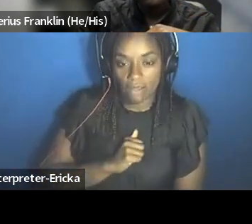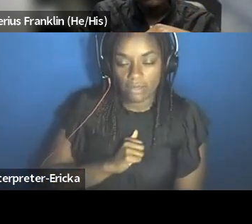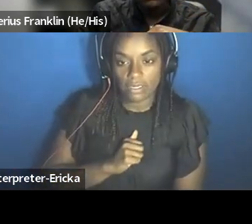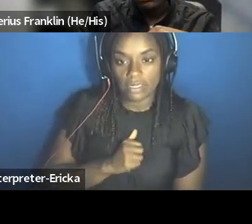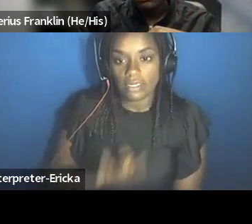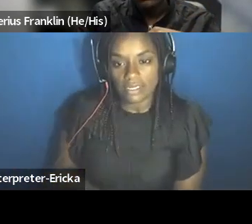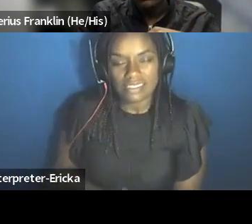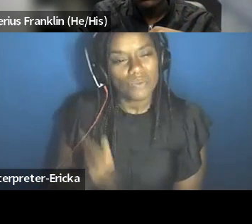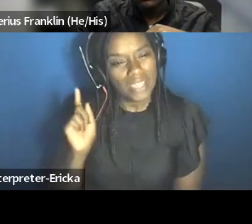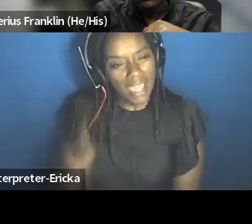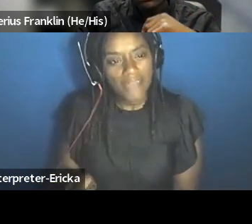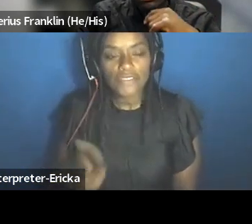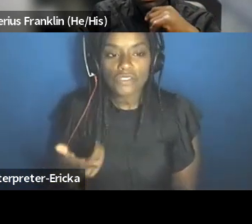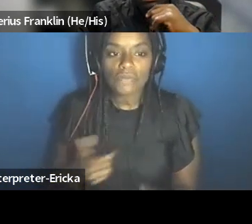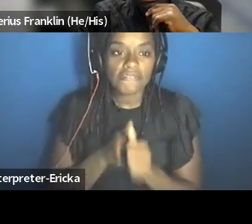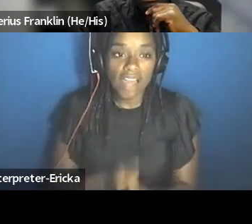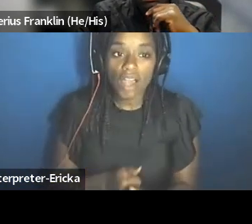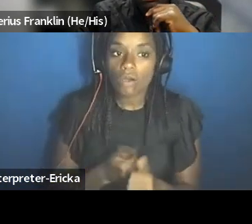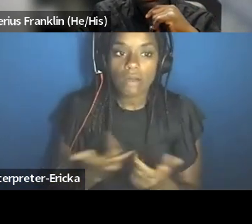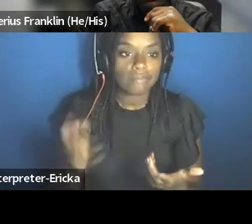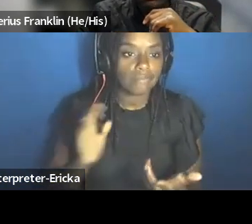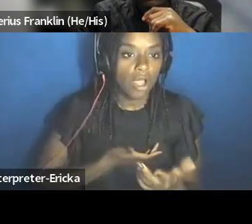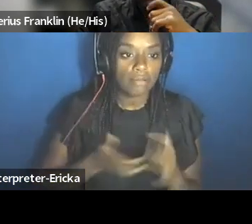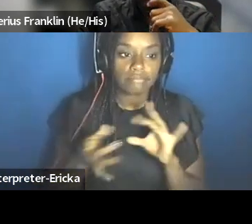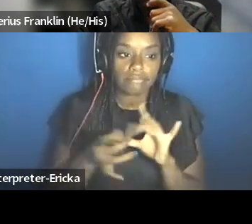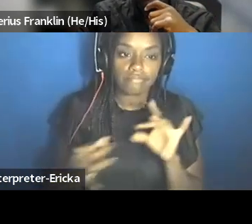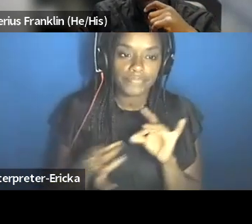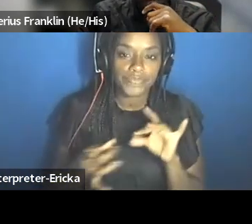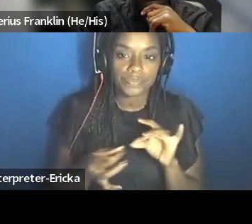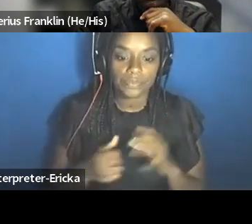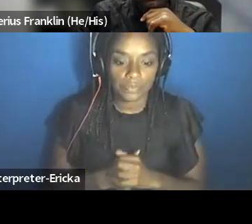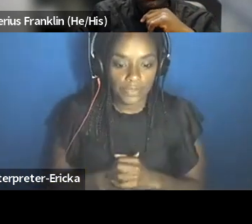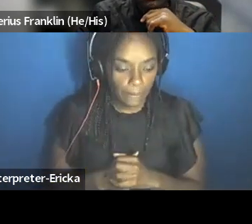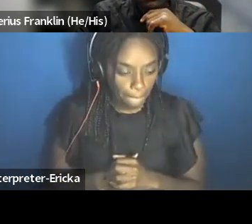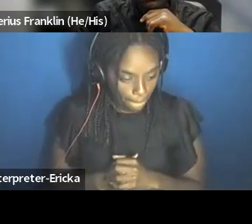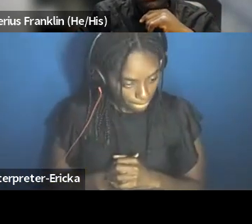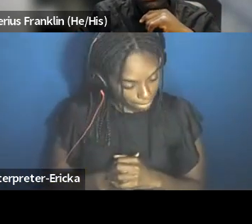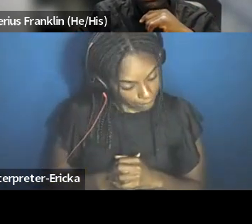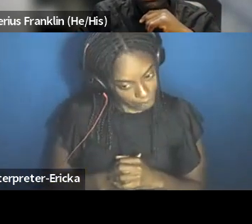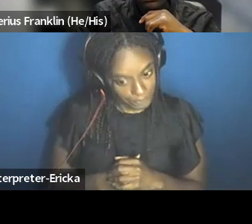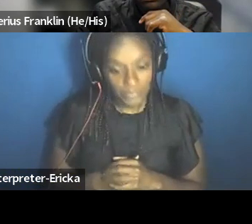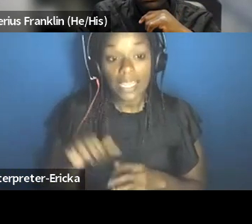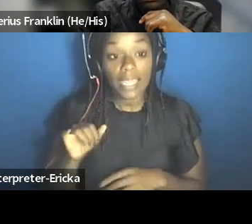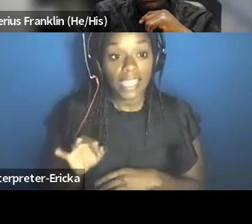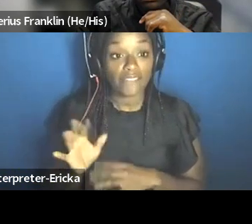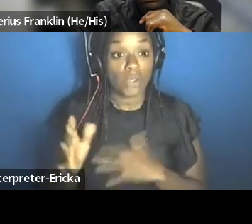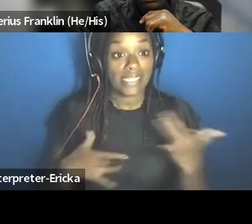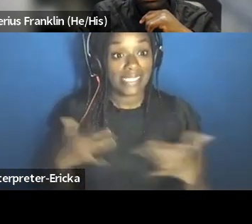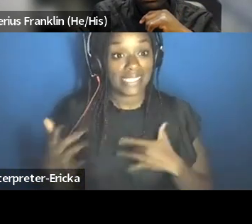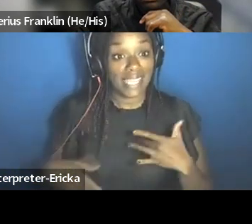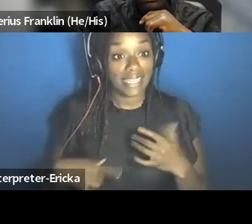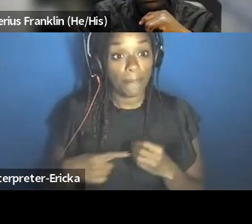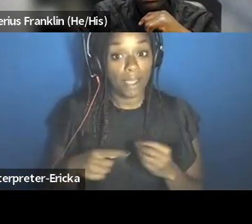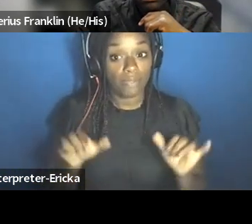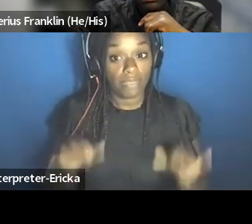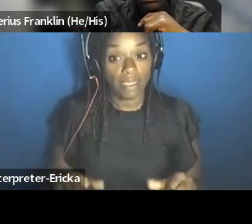And so there's so much you can do related to your built environment. So if you're excited about that stuff, I mean,